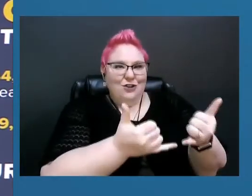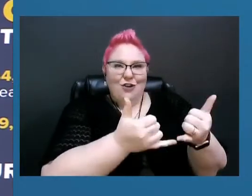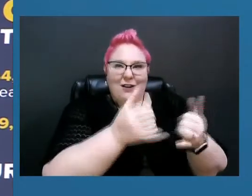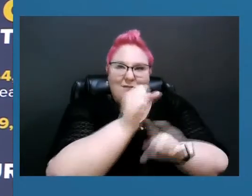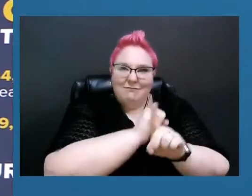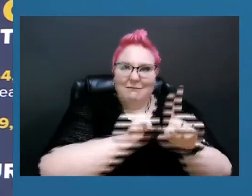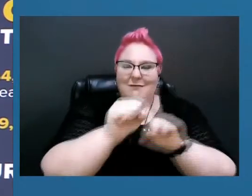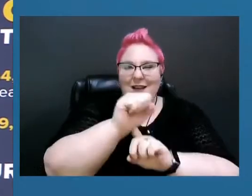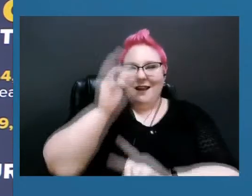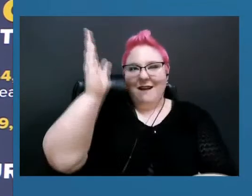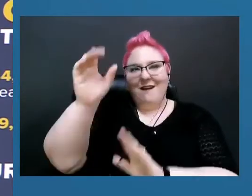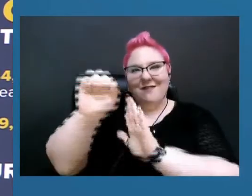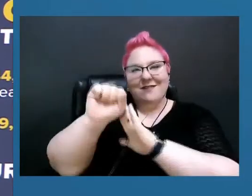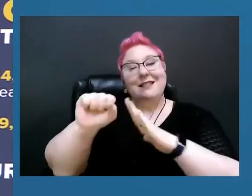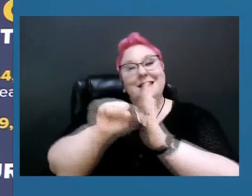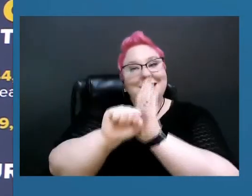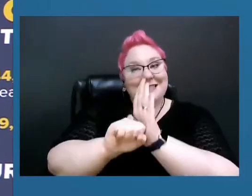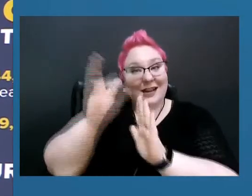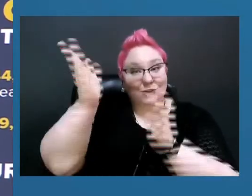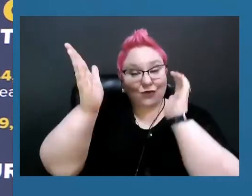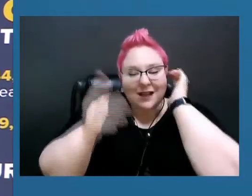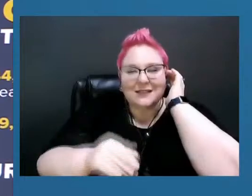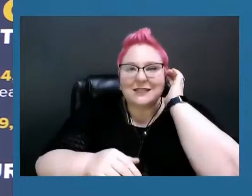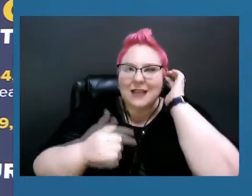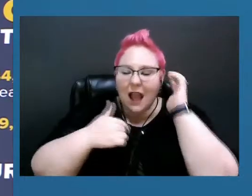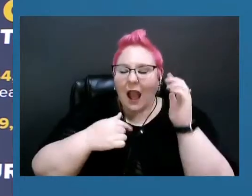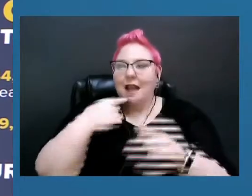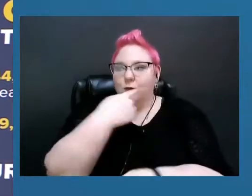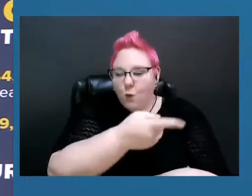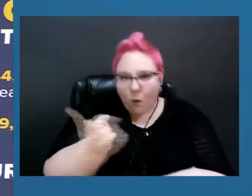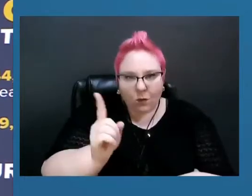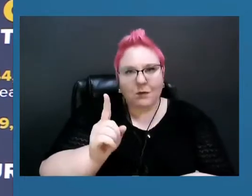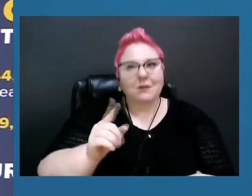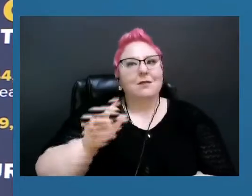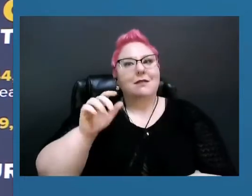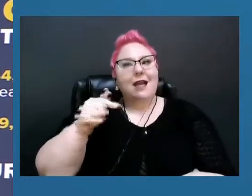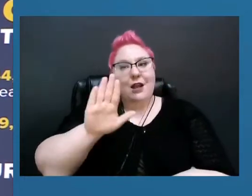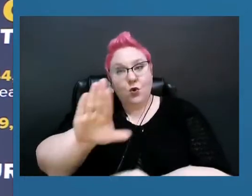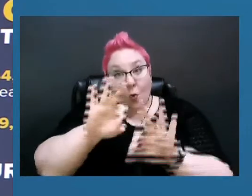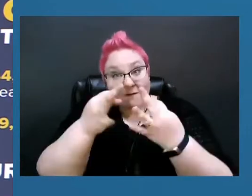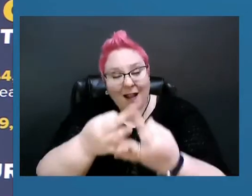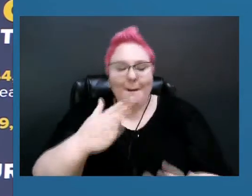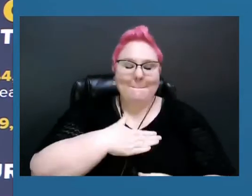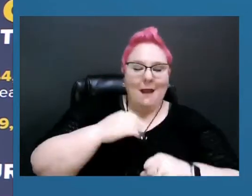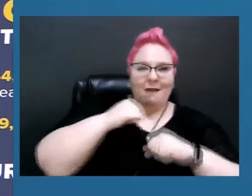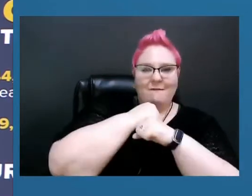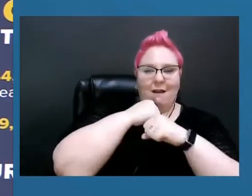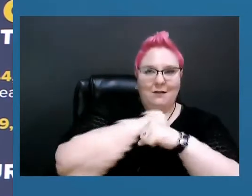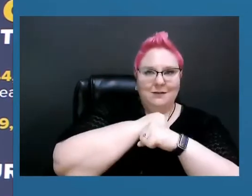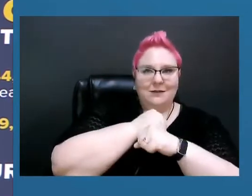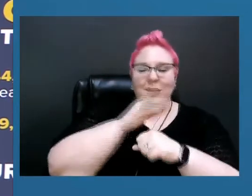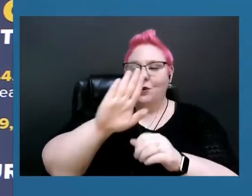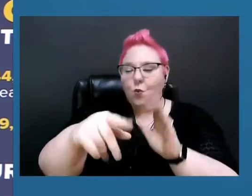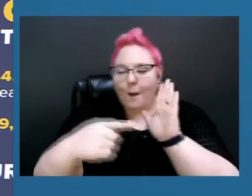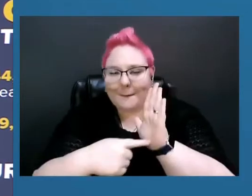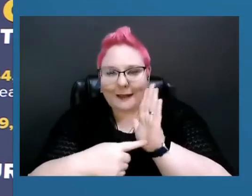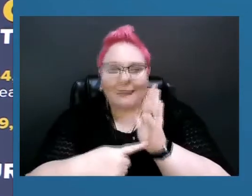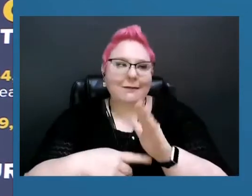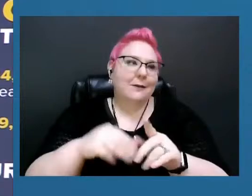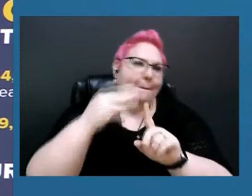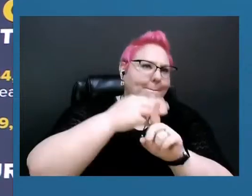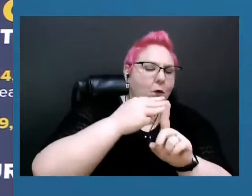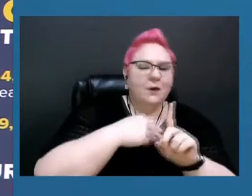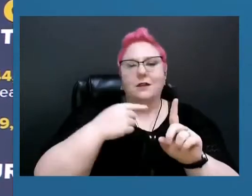January, I said, your family is my fight. I'll do everything I can to help you with those bills, utility bills and mortgage bills